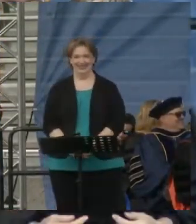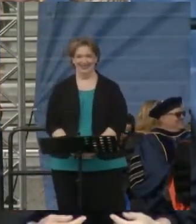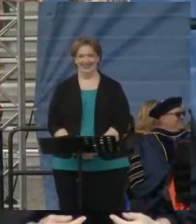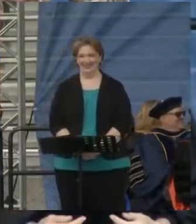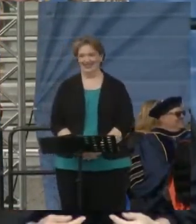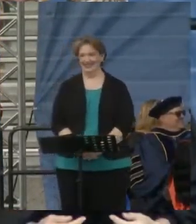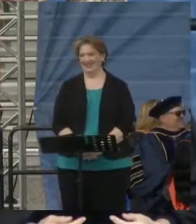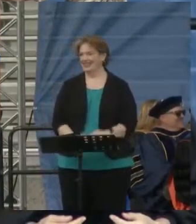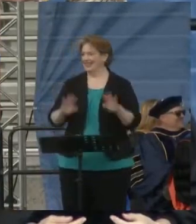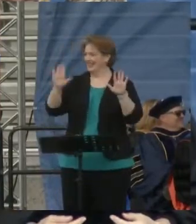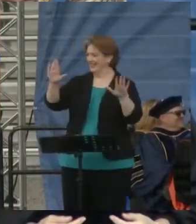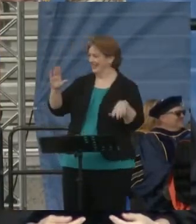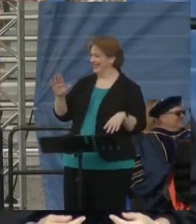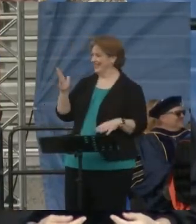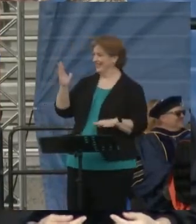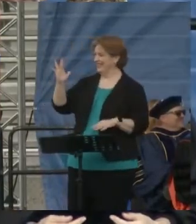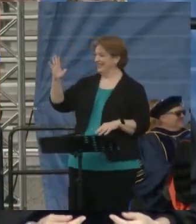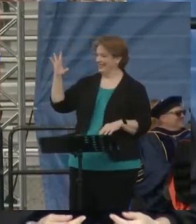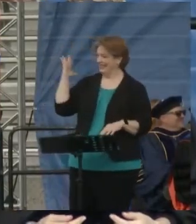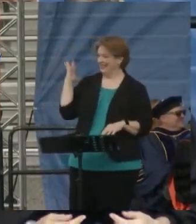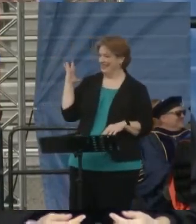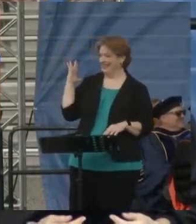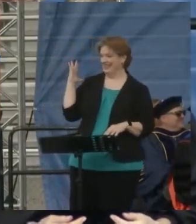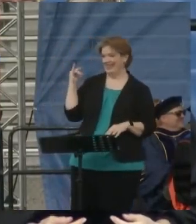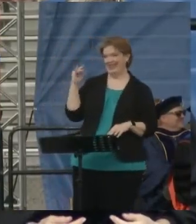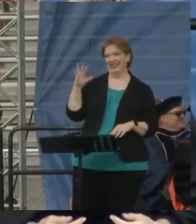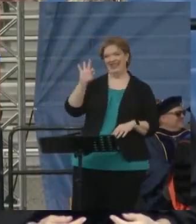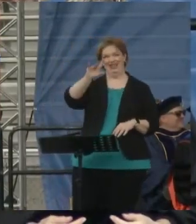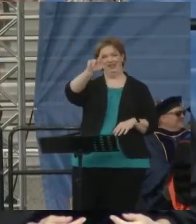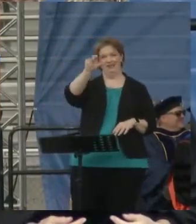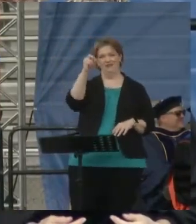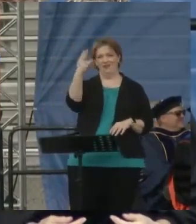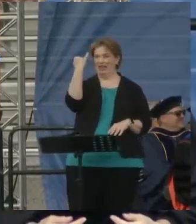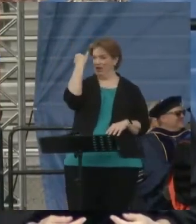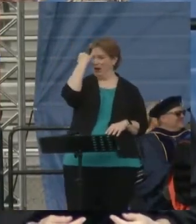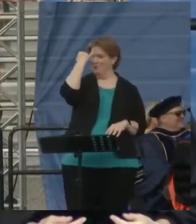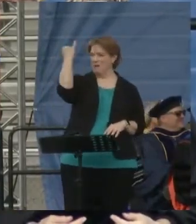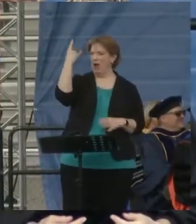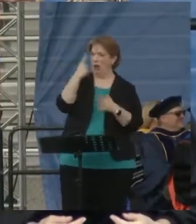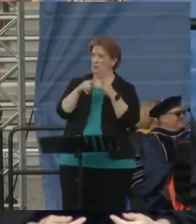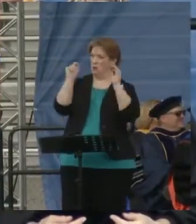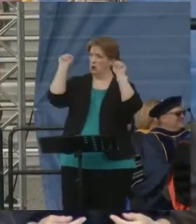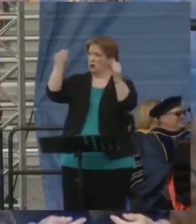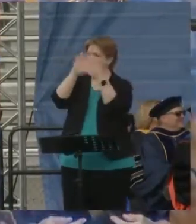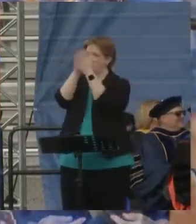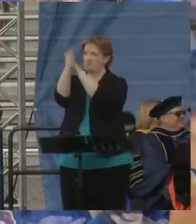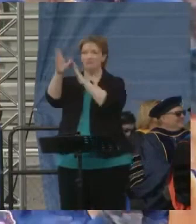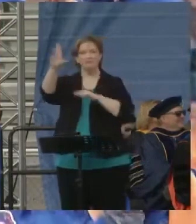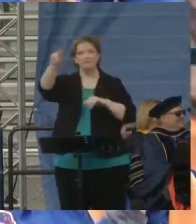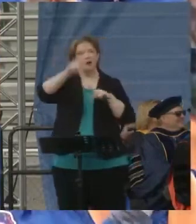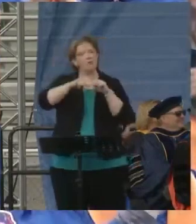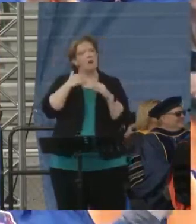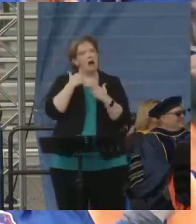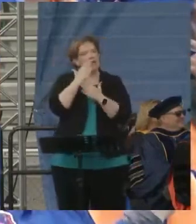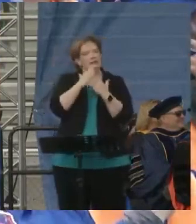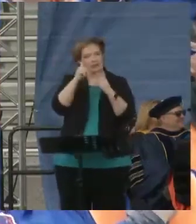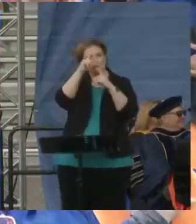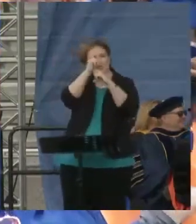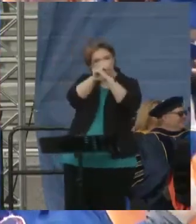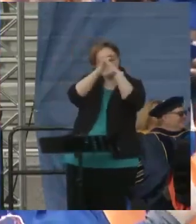We could never have imagined the full potential of Flash technology, but we had a vision and the determination to see it